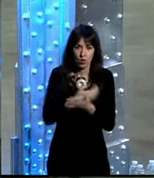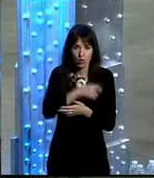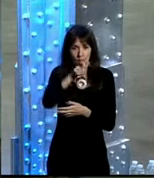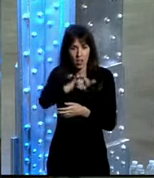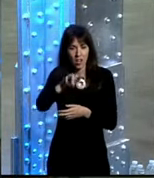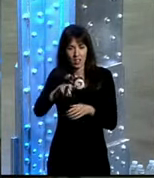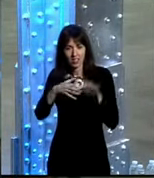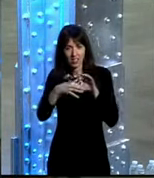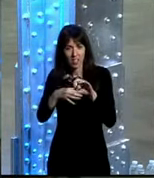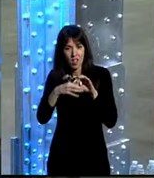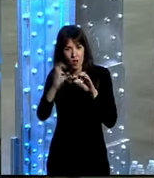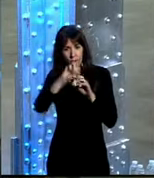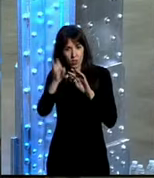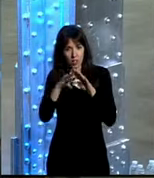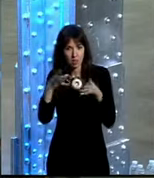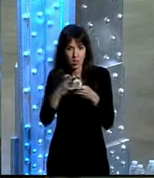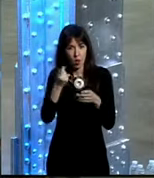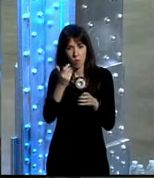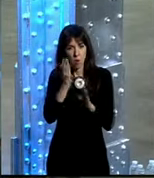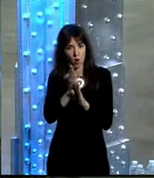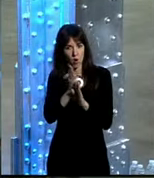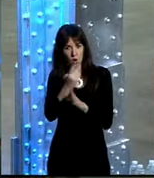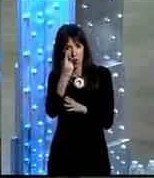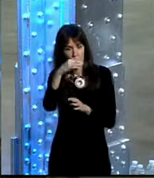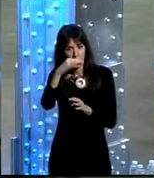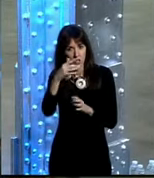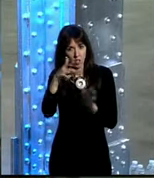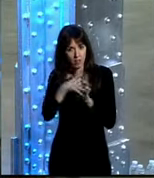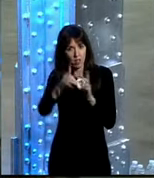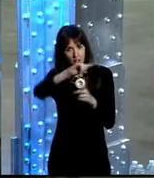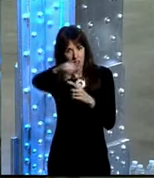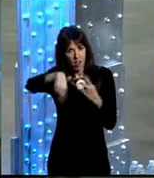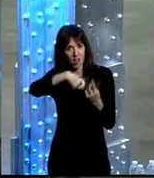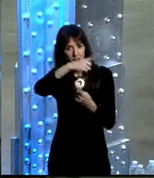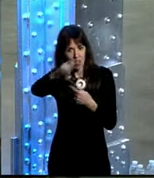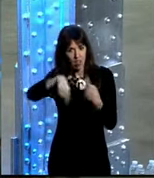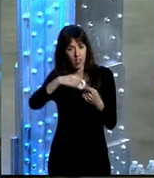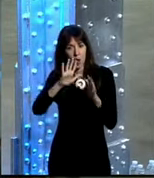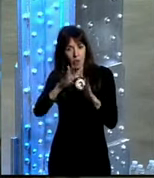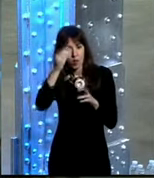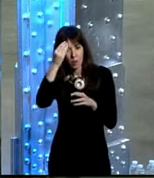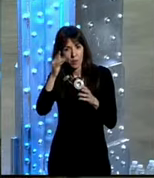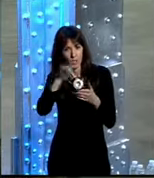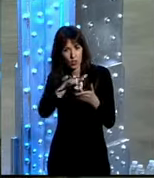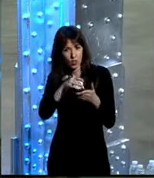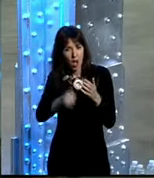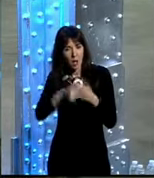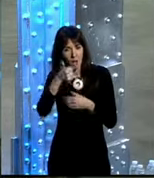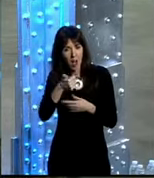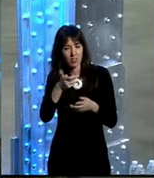sometimes all the people who have to do with transmedia things, we're a bit, we do feed ourselves,